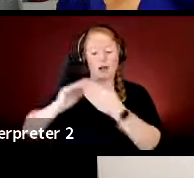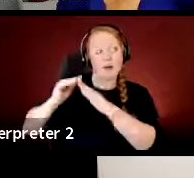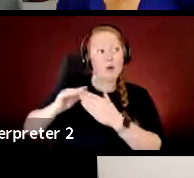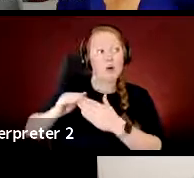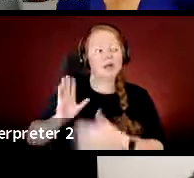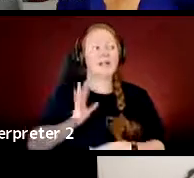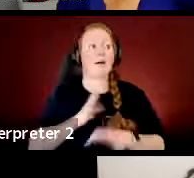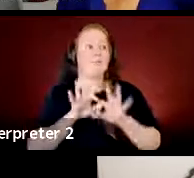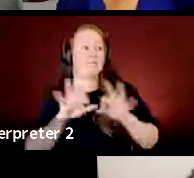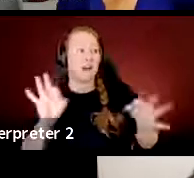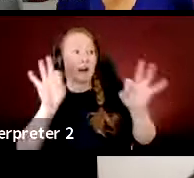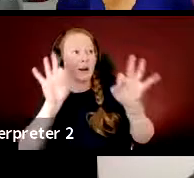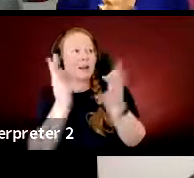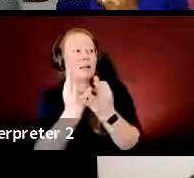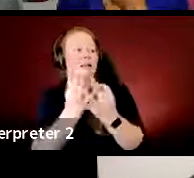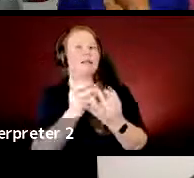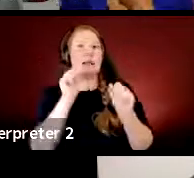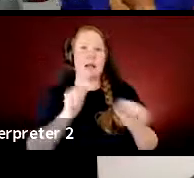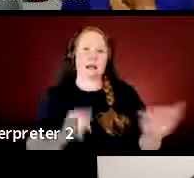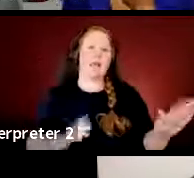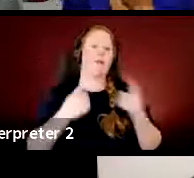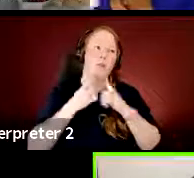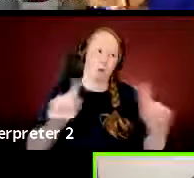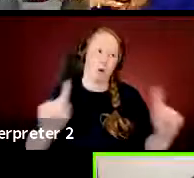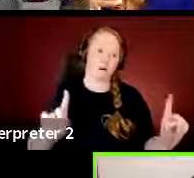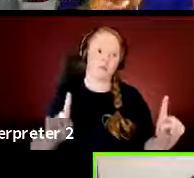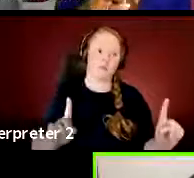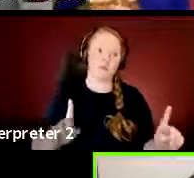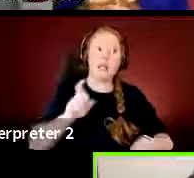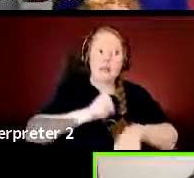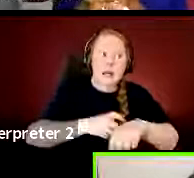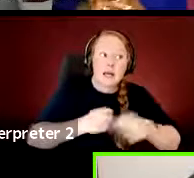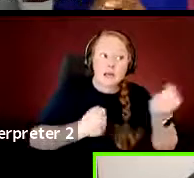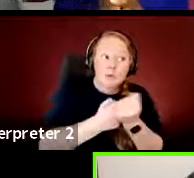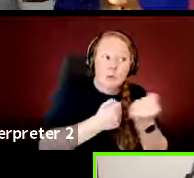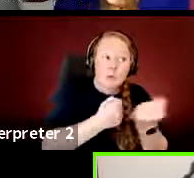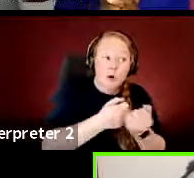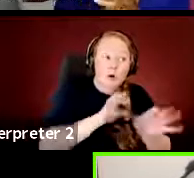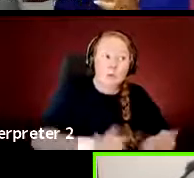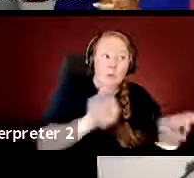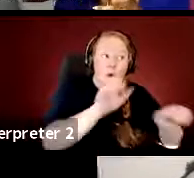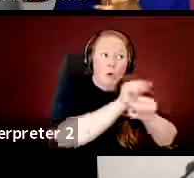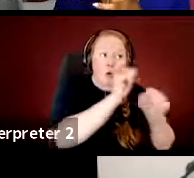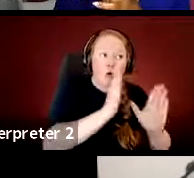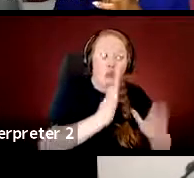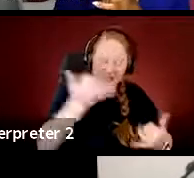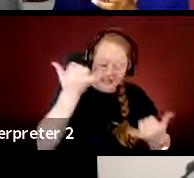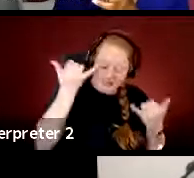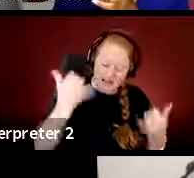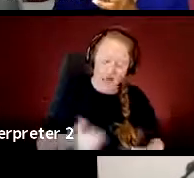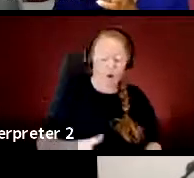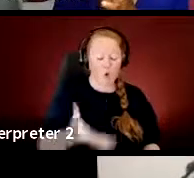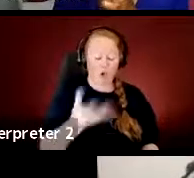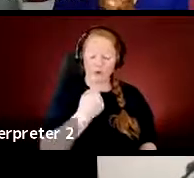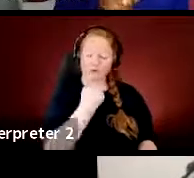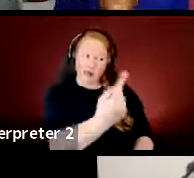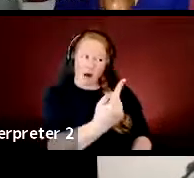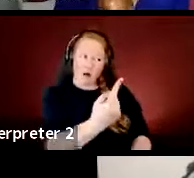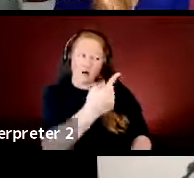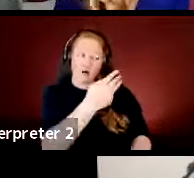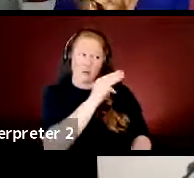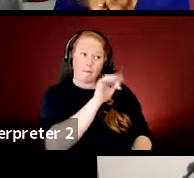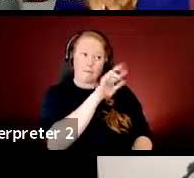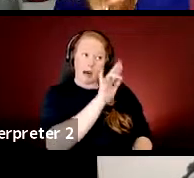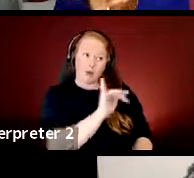The time to support essential workers is now. And I'd like to say to Mayor Jones, may God bless in